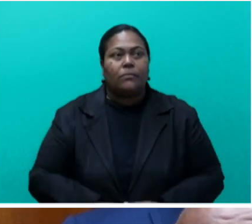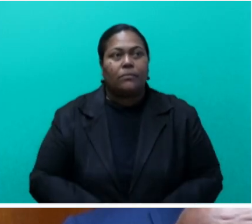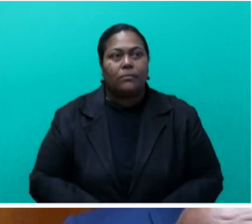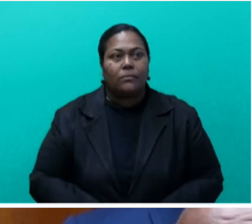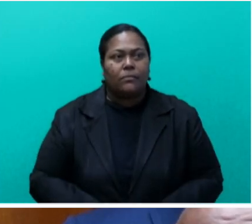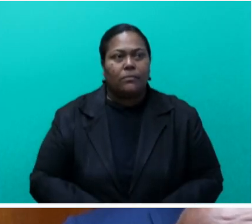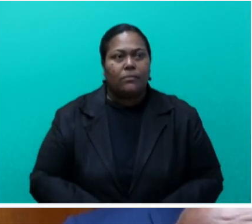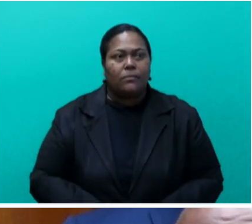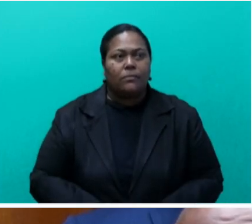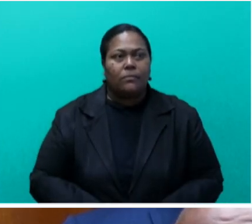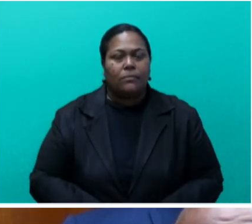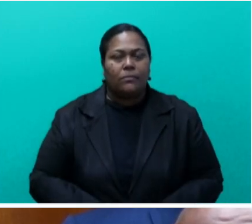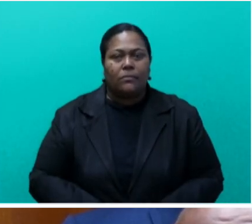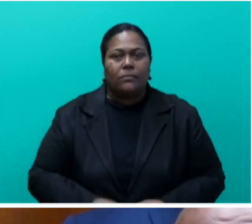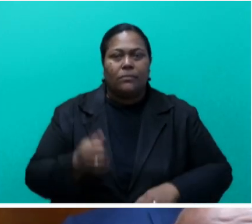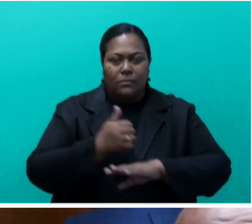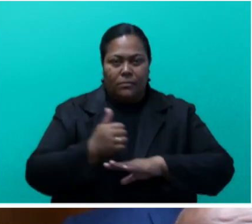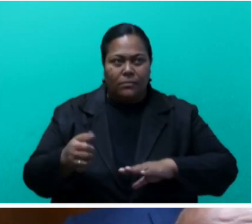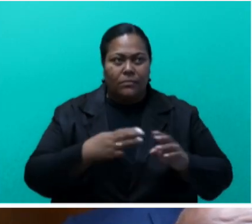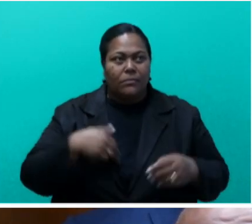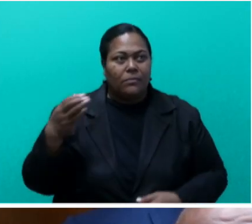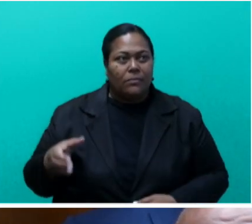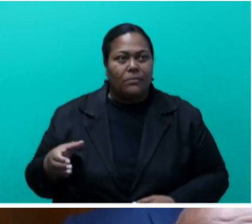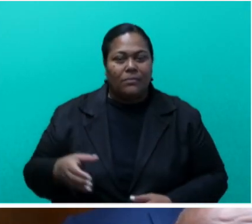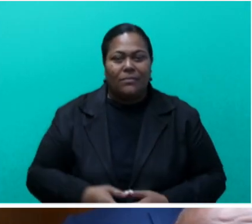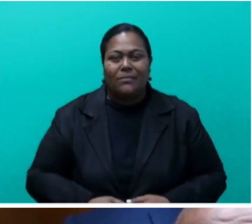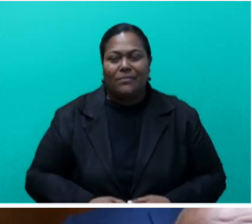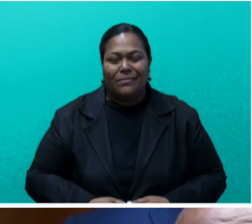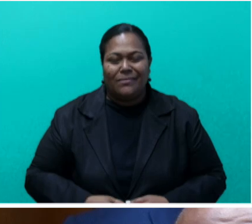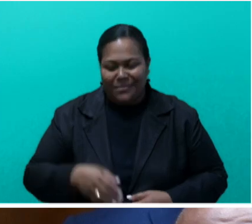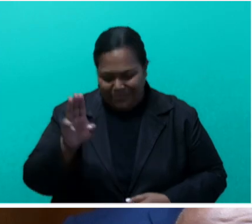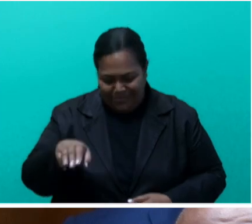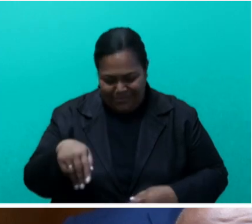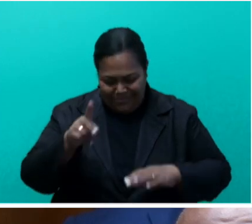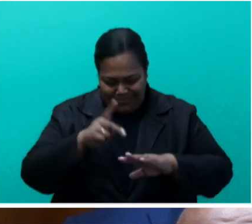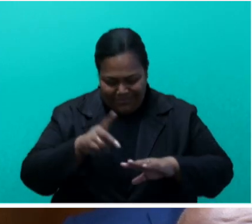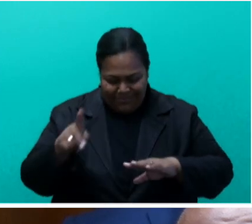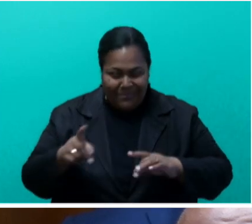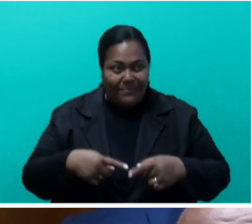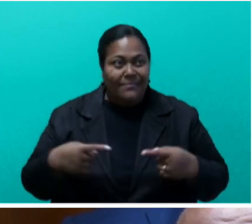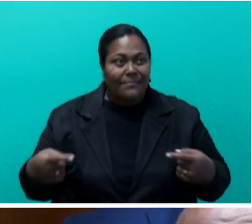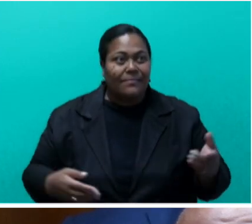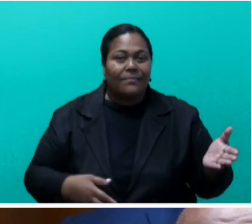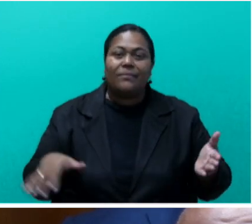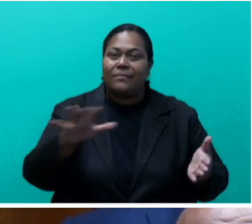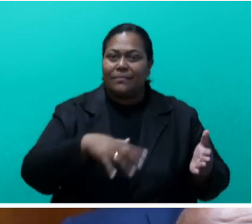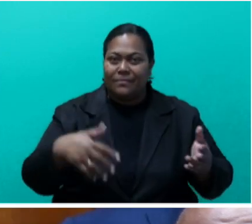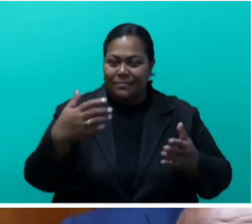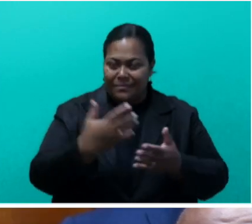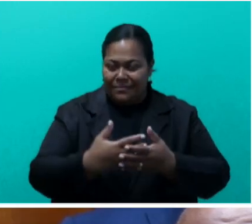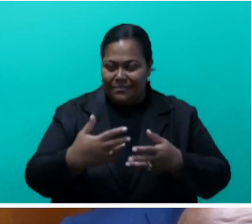Honourable Cabinet Ministers and Assistant Ministers, Honourable Members of Parliament, of course our viewers who are watching